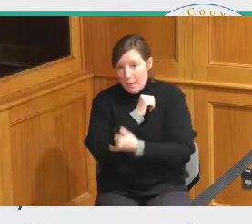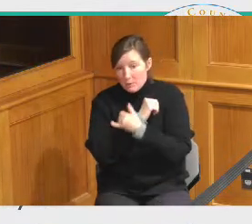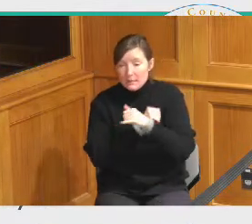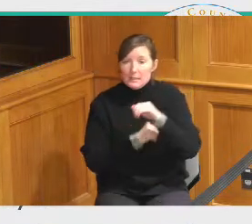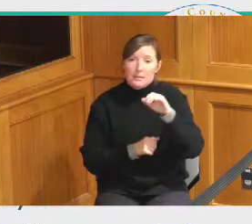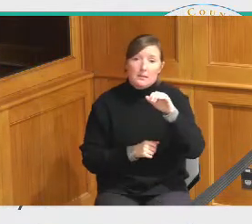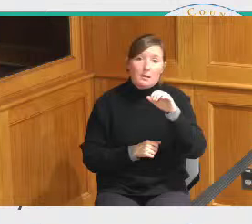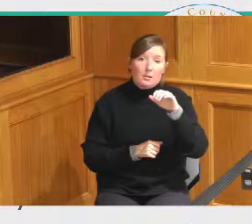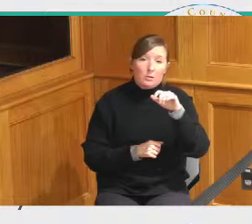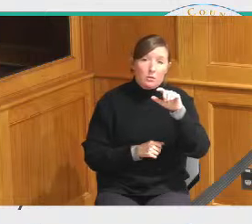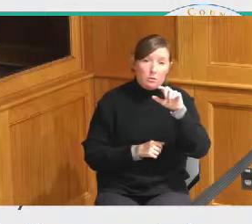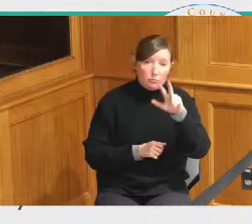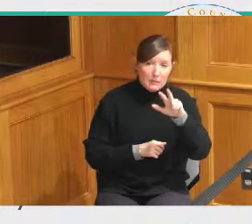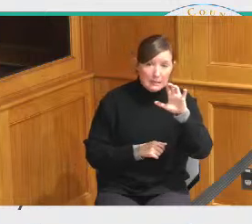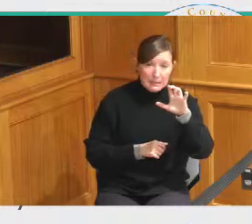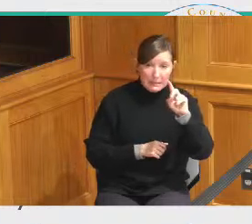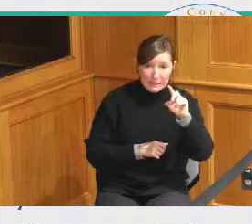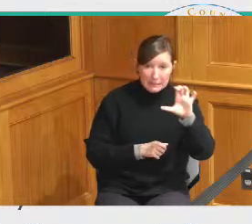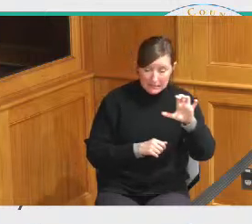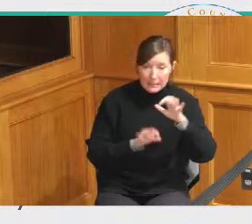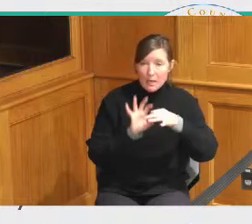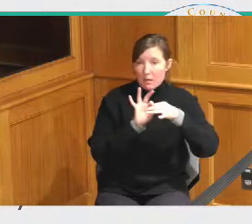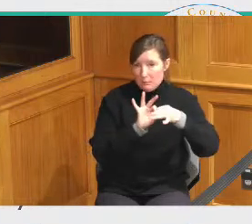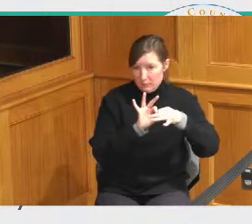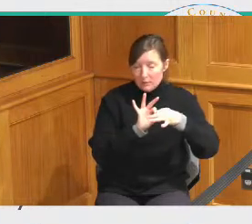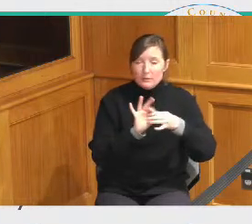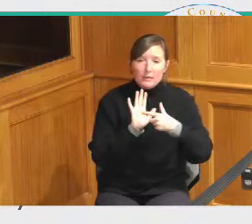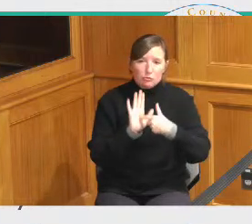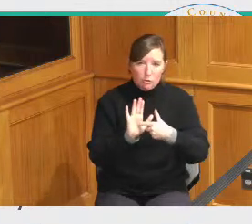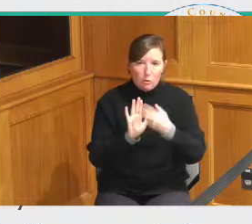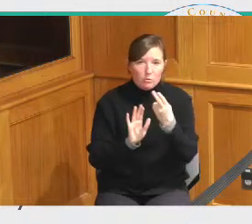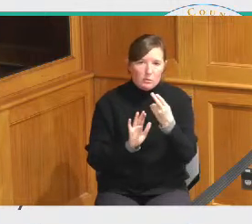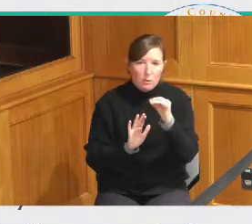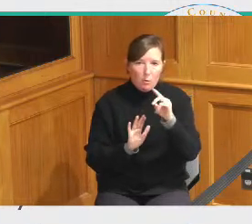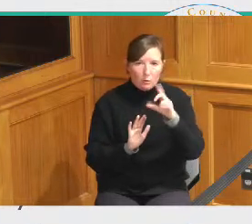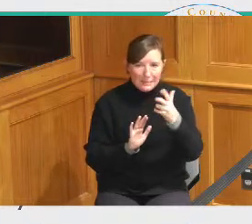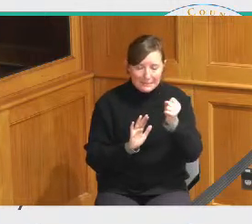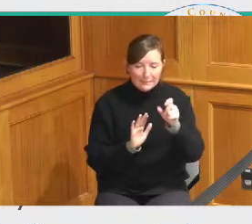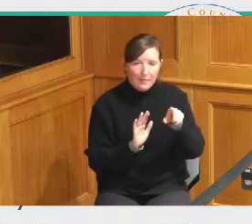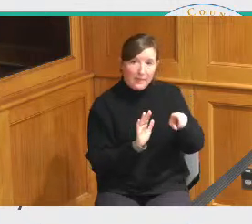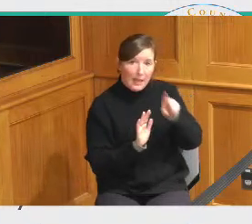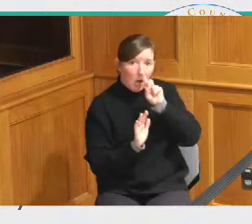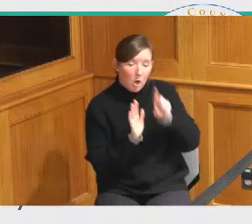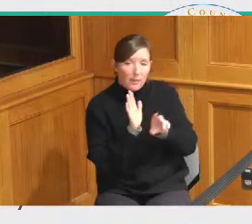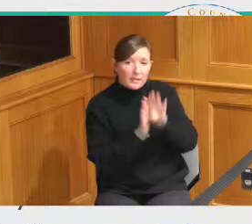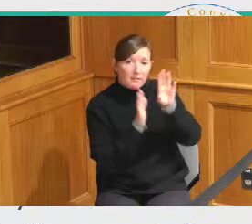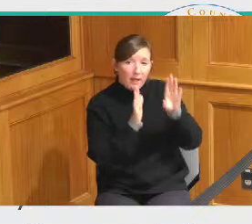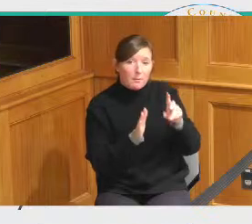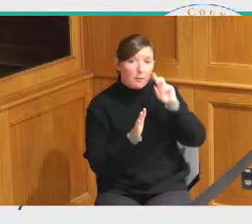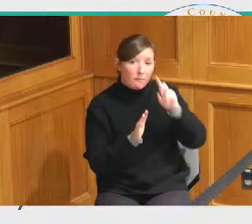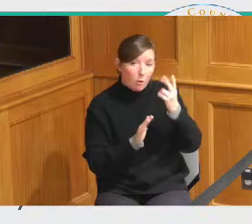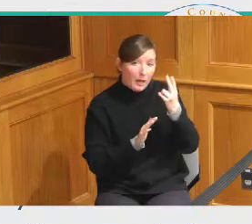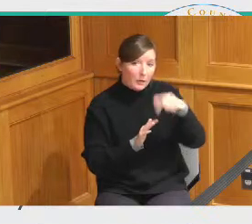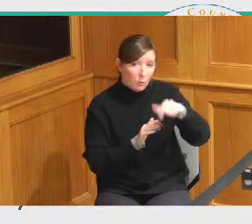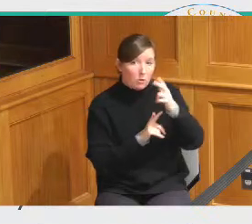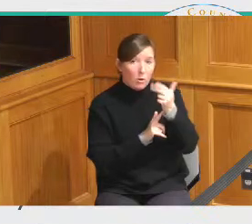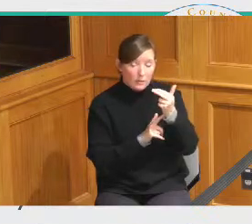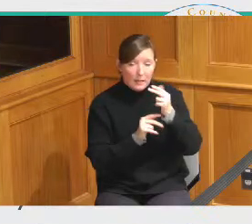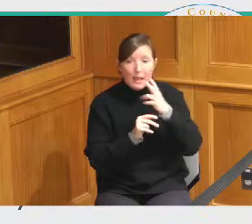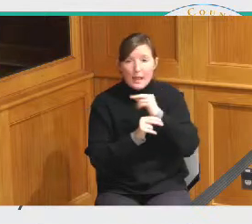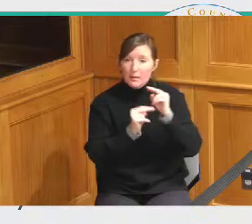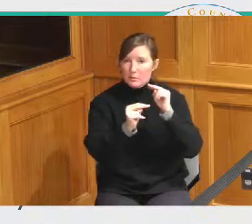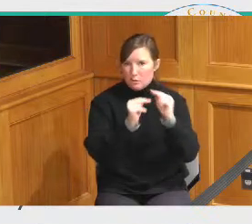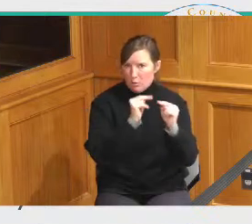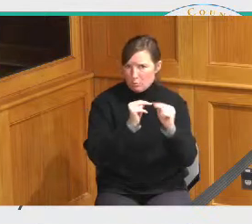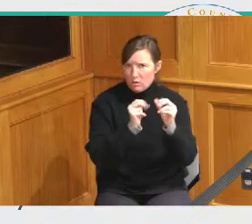involved with a selection process that chose Portman Holdings as the developer for the headquarter hotel, and negotiations with